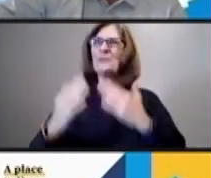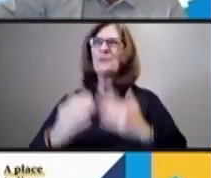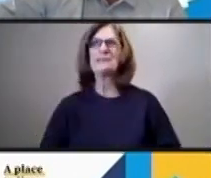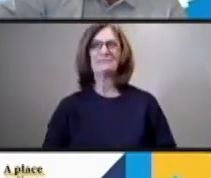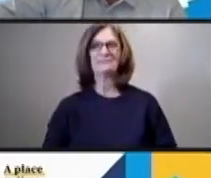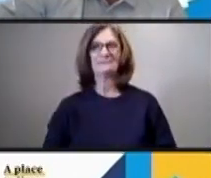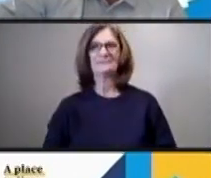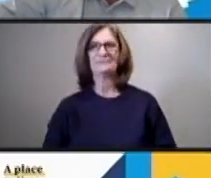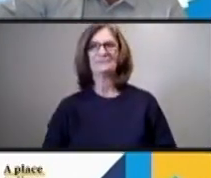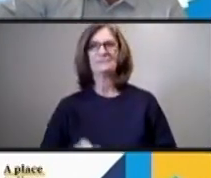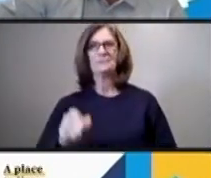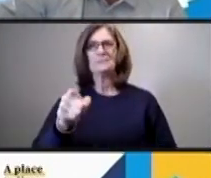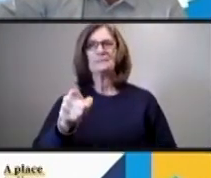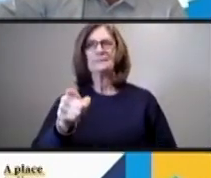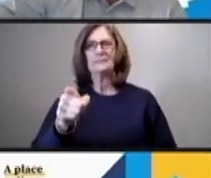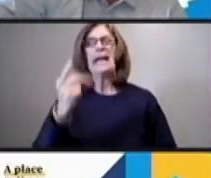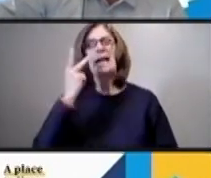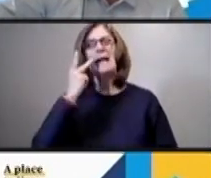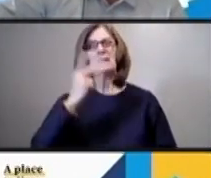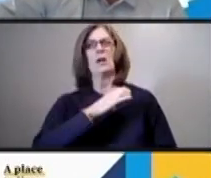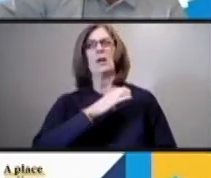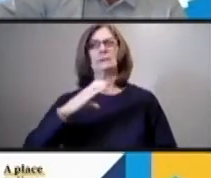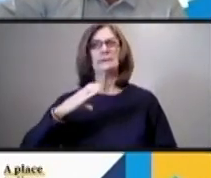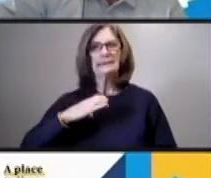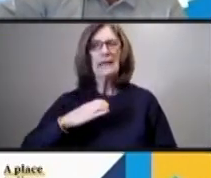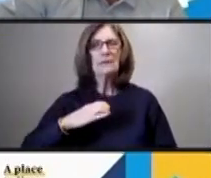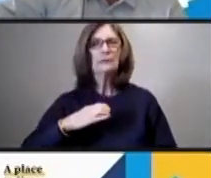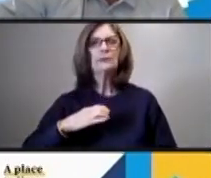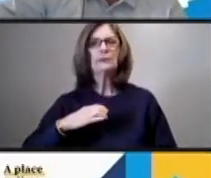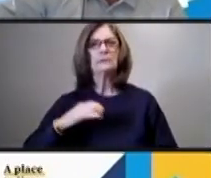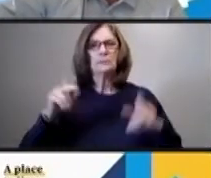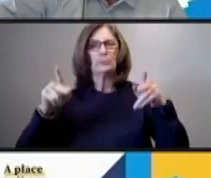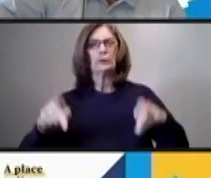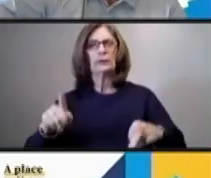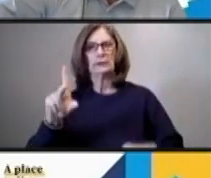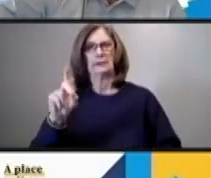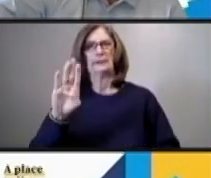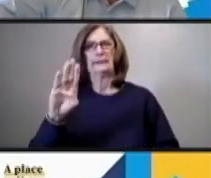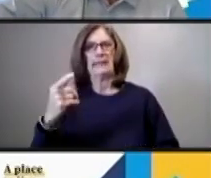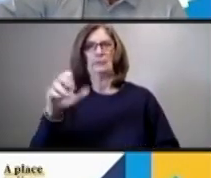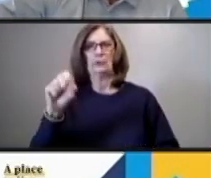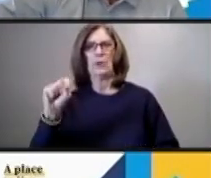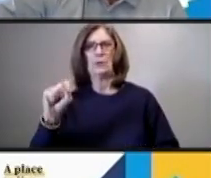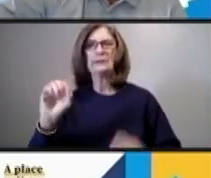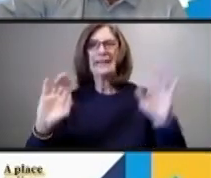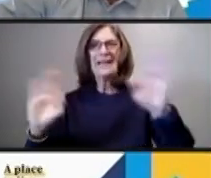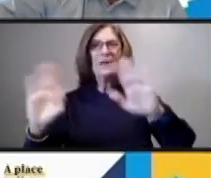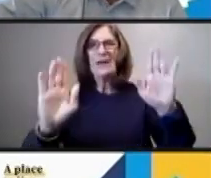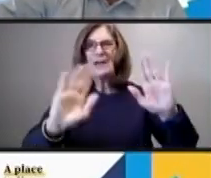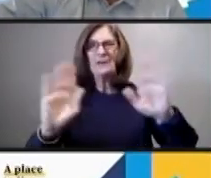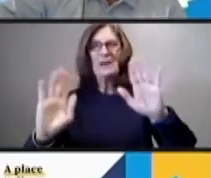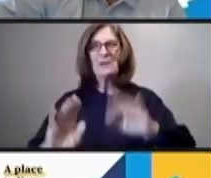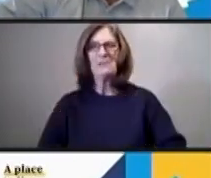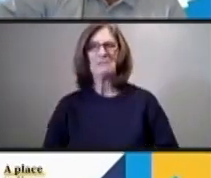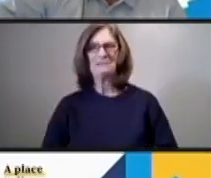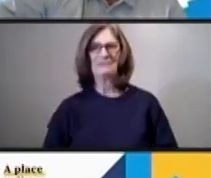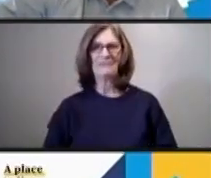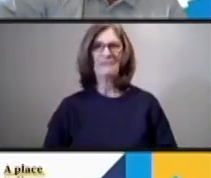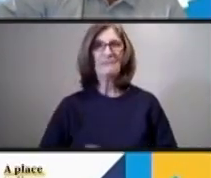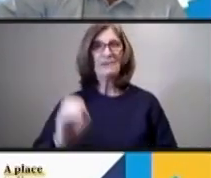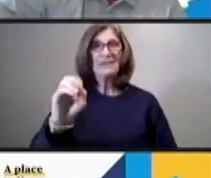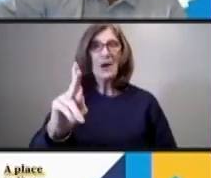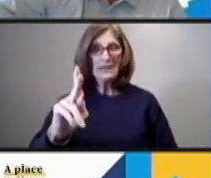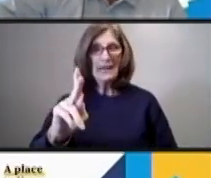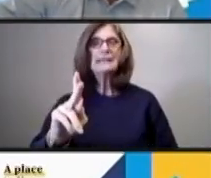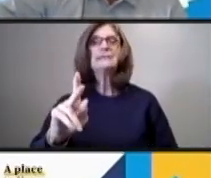And I saw Councilwoman Deb Gross popped on also. All right. So. Hi, everybody. Thank you. Hello. Okay, so we've got a